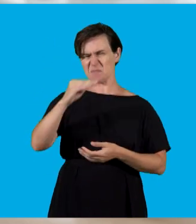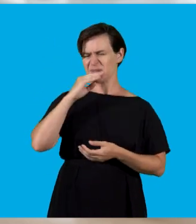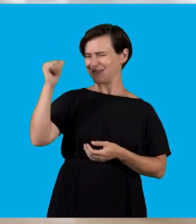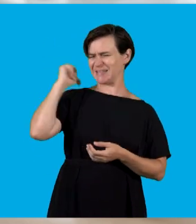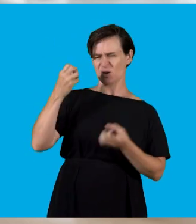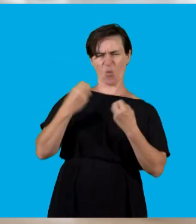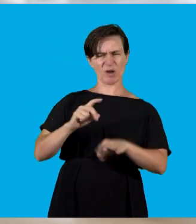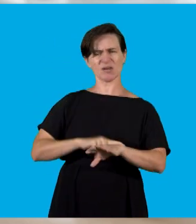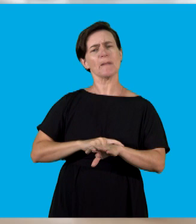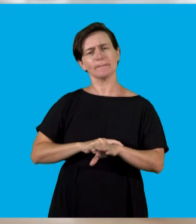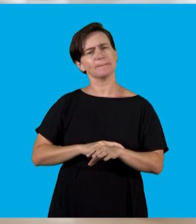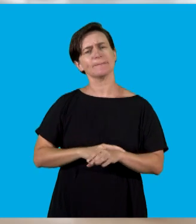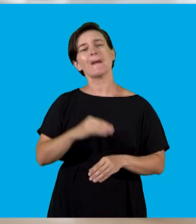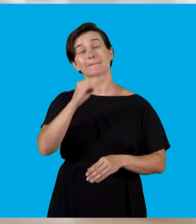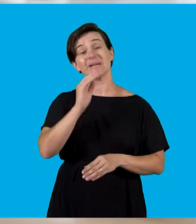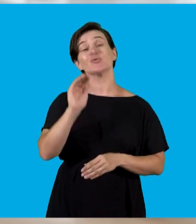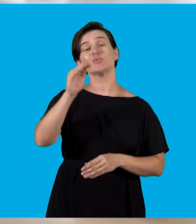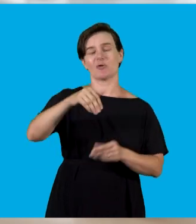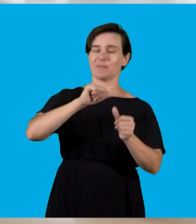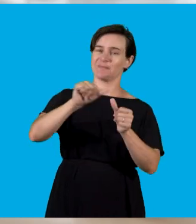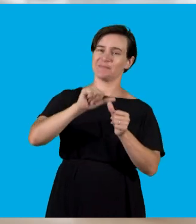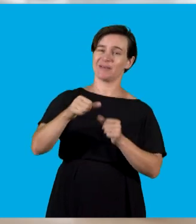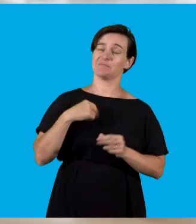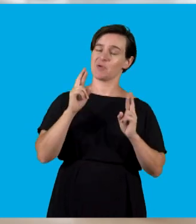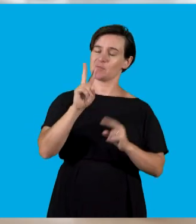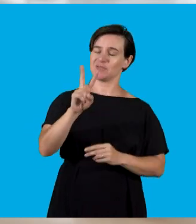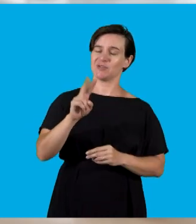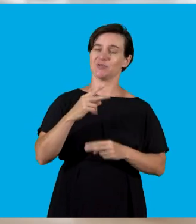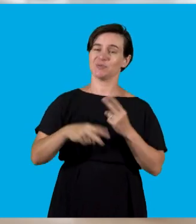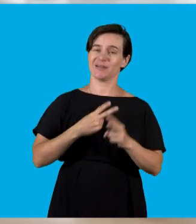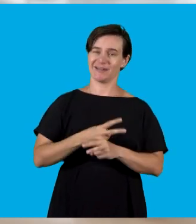today does not nullify yesterday, but it does make tomorrow